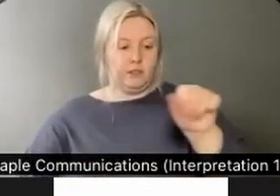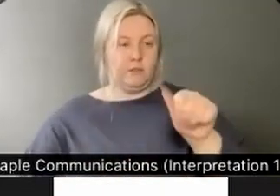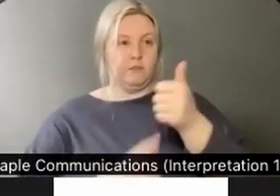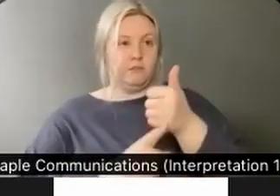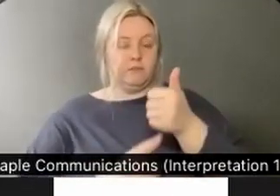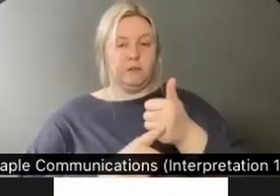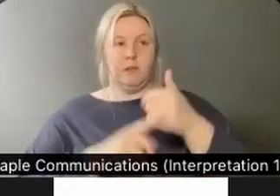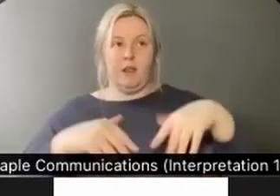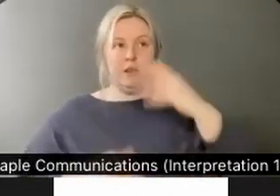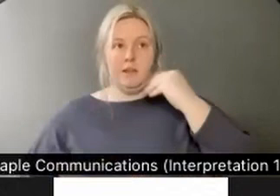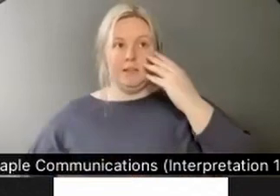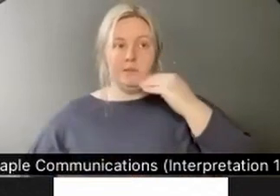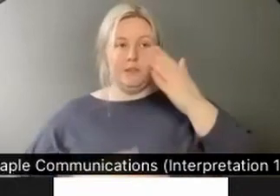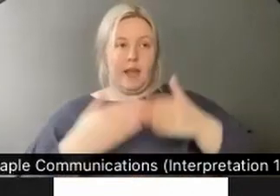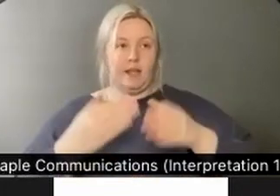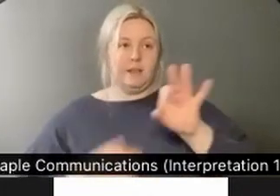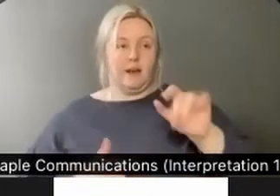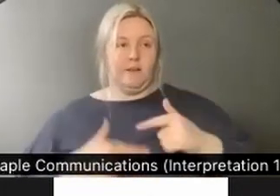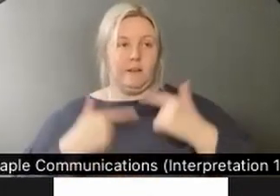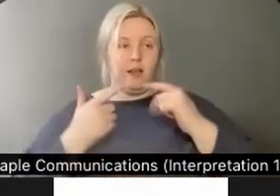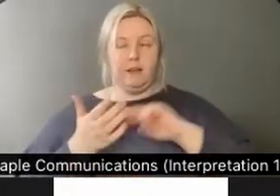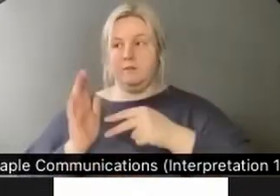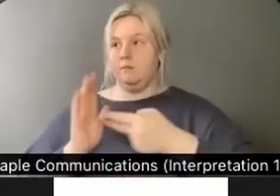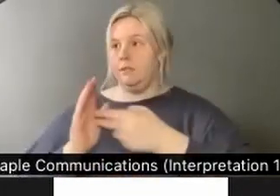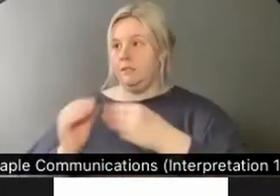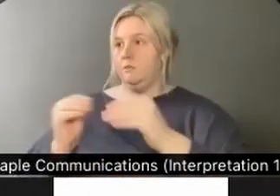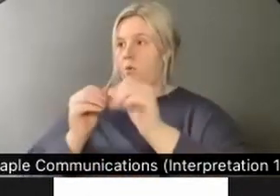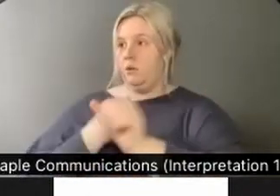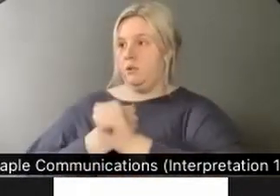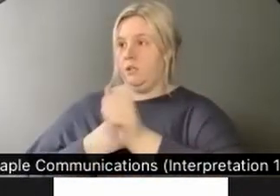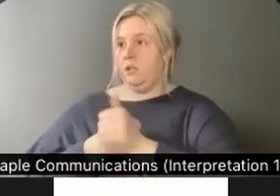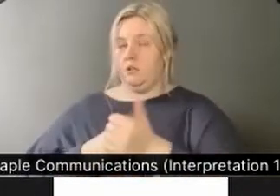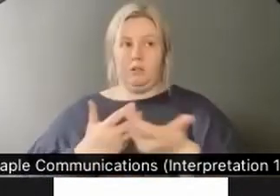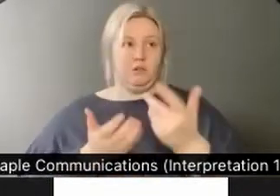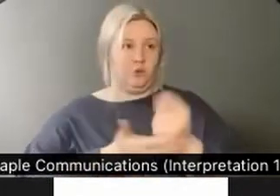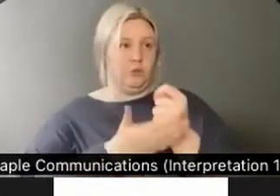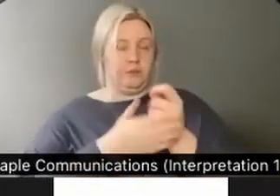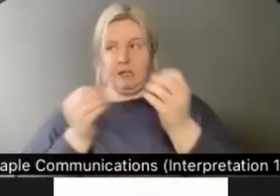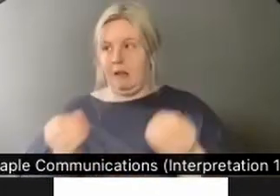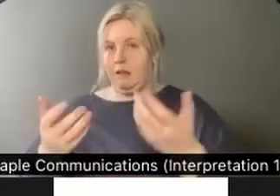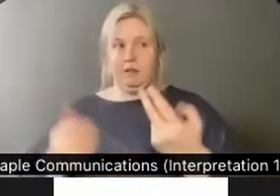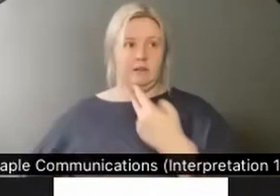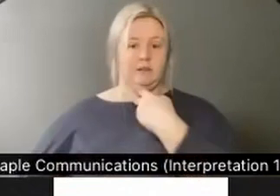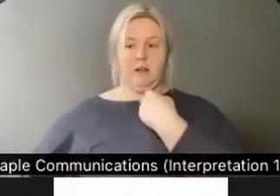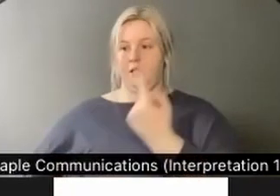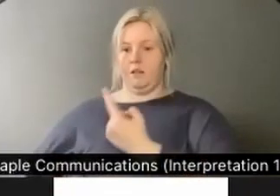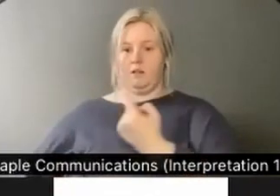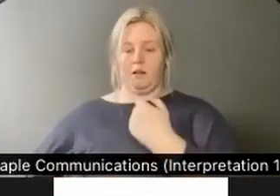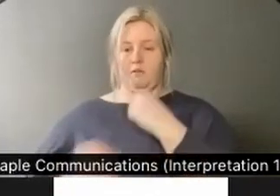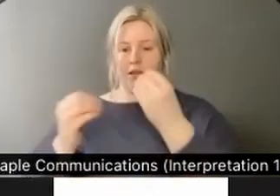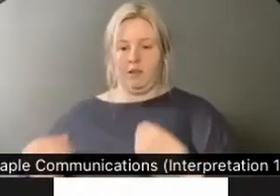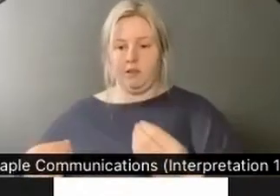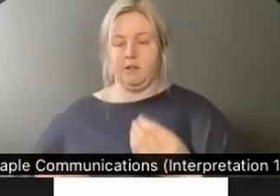has only exponentially increased the dangers of medical ableism. In view of this, the Canadian disability